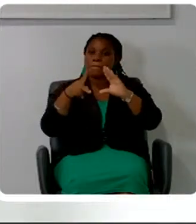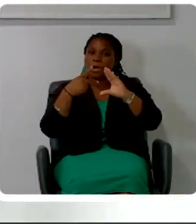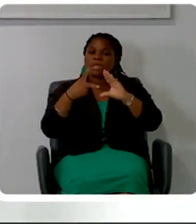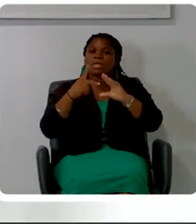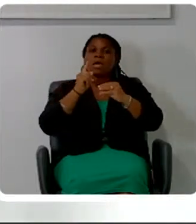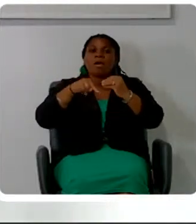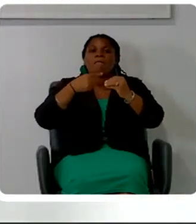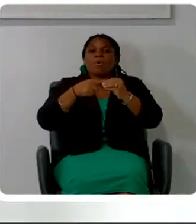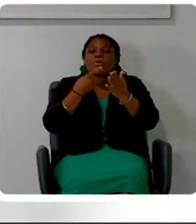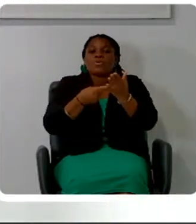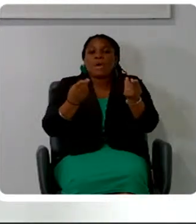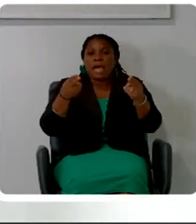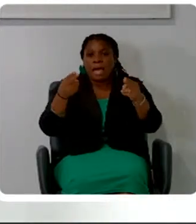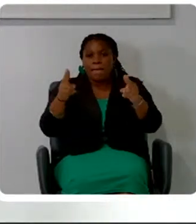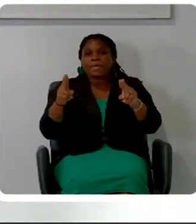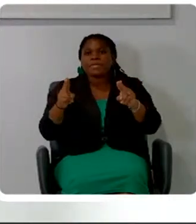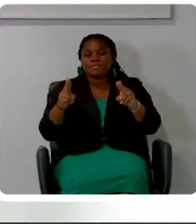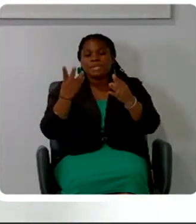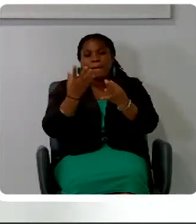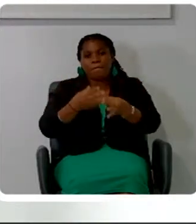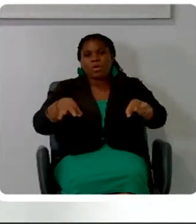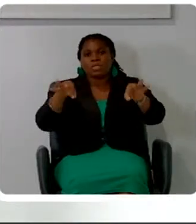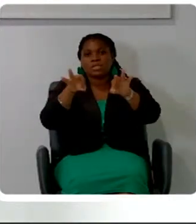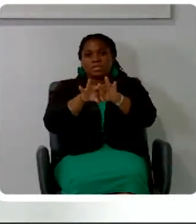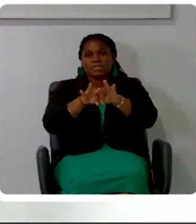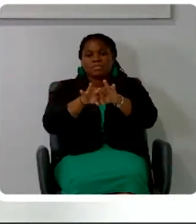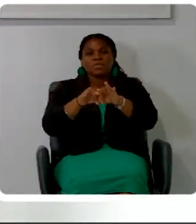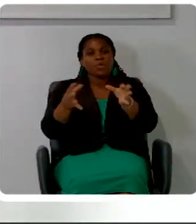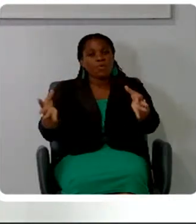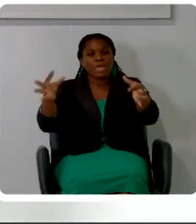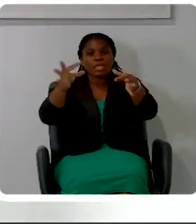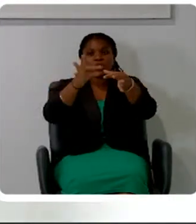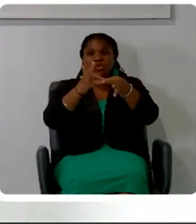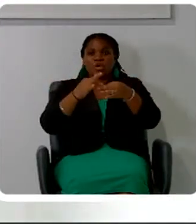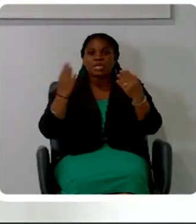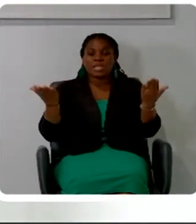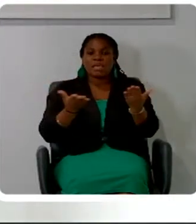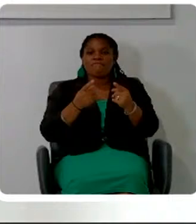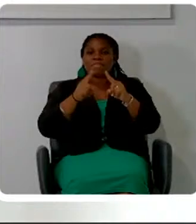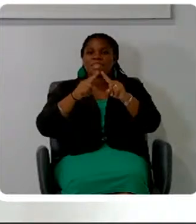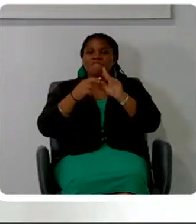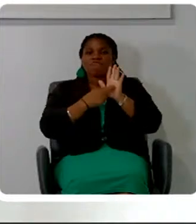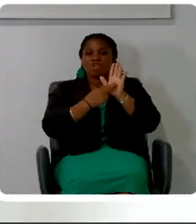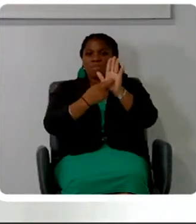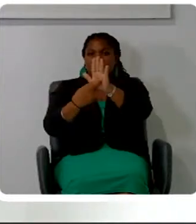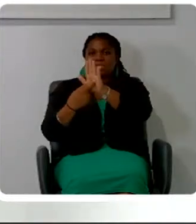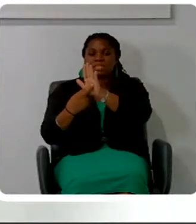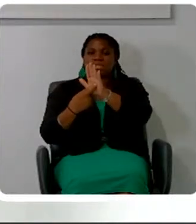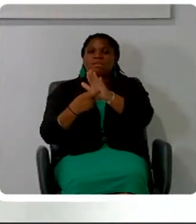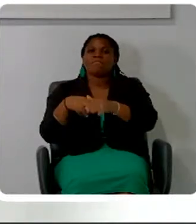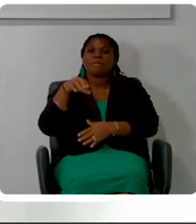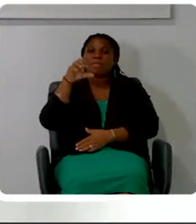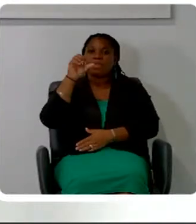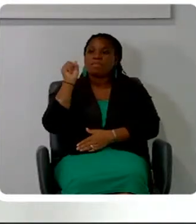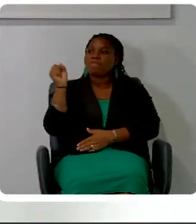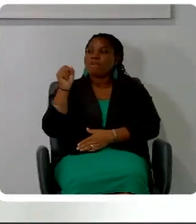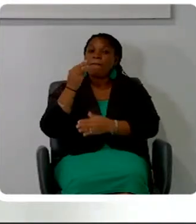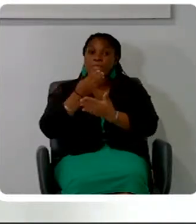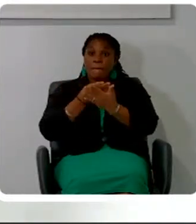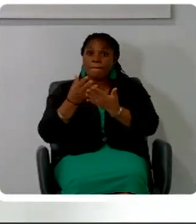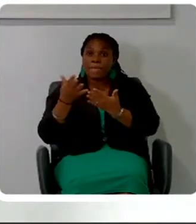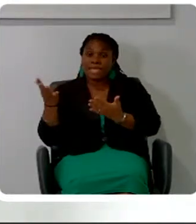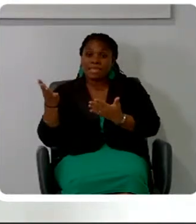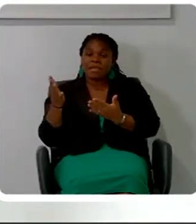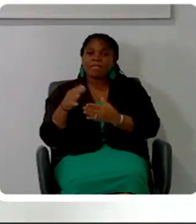with matters of national importance. We are joined here today by representatives from SKN Source in the person of Ebony